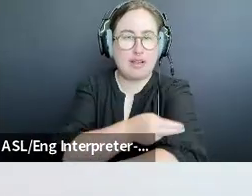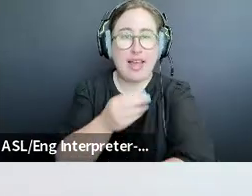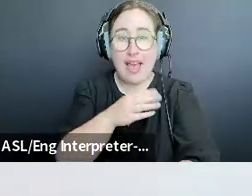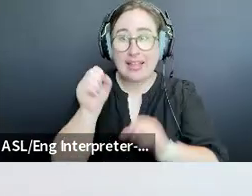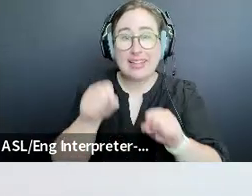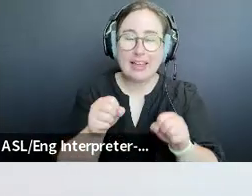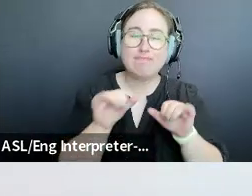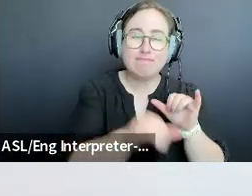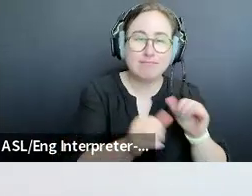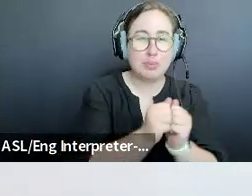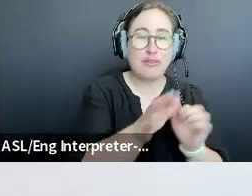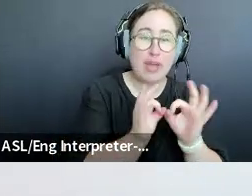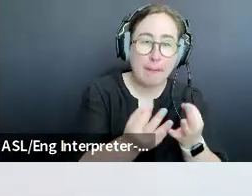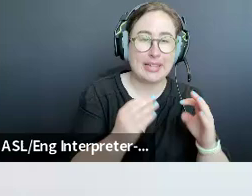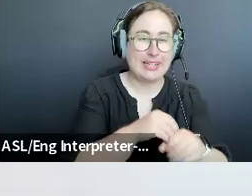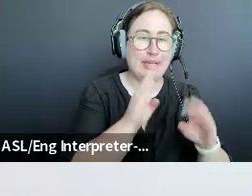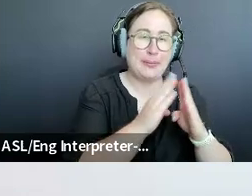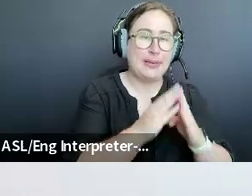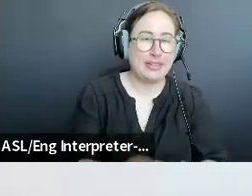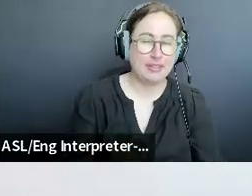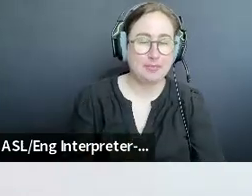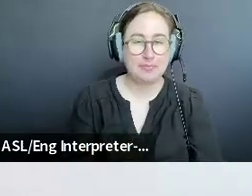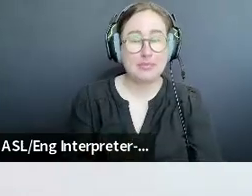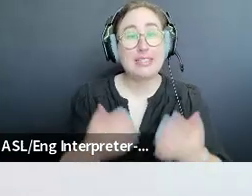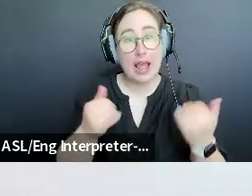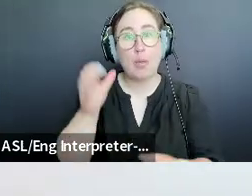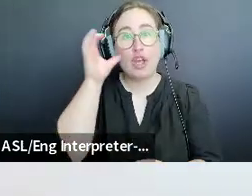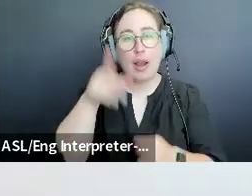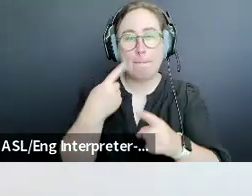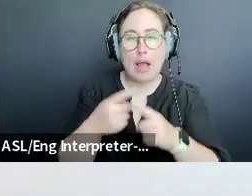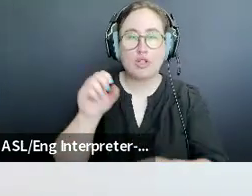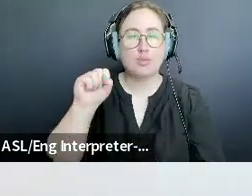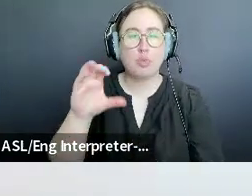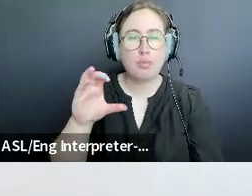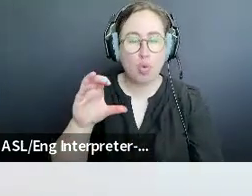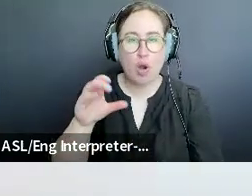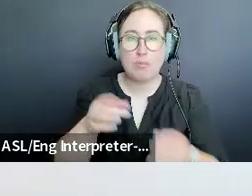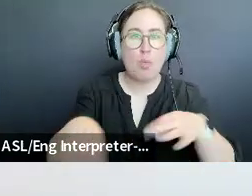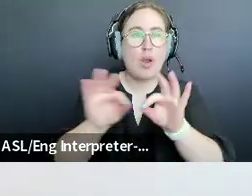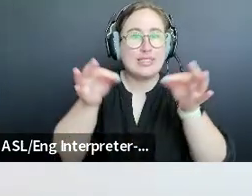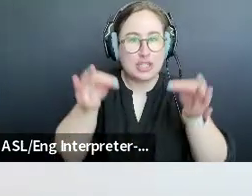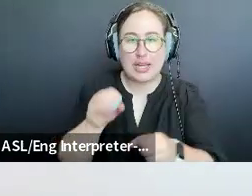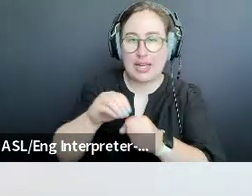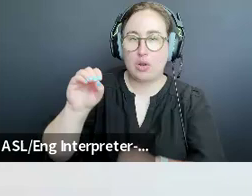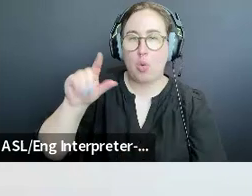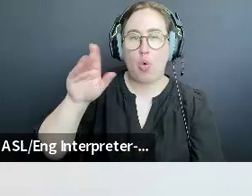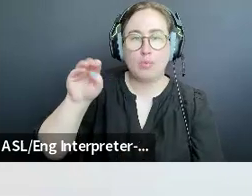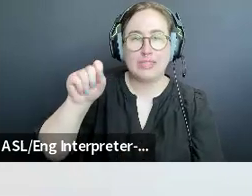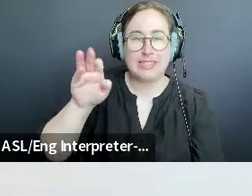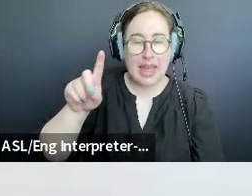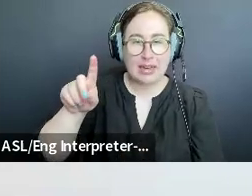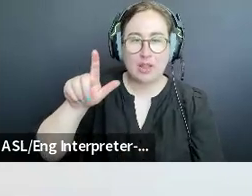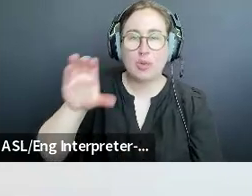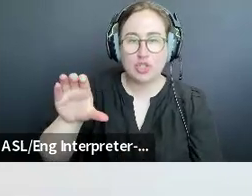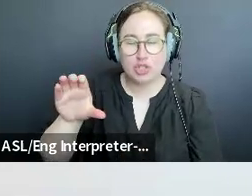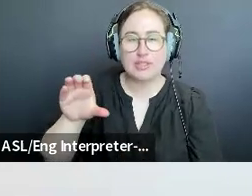families and in their communities. Today, you'll hear about the Supreme Court's seminal decision in Olmstead v. Lois Curtis and Elaine